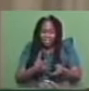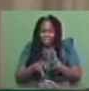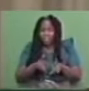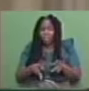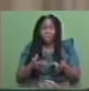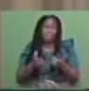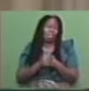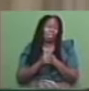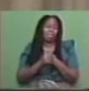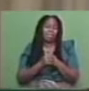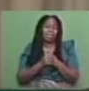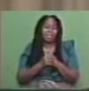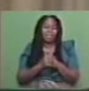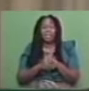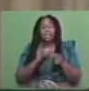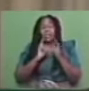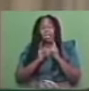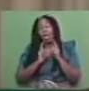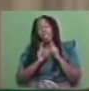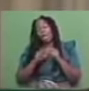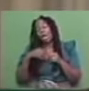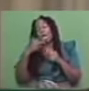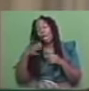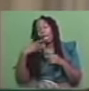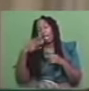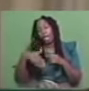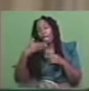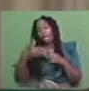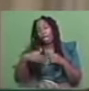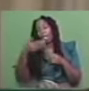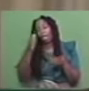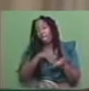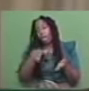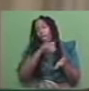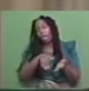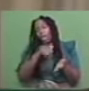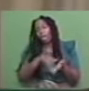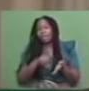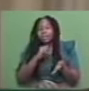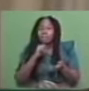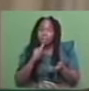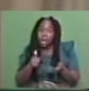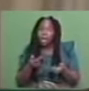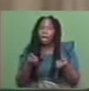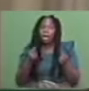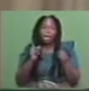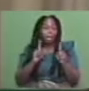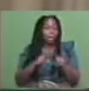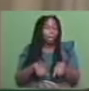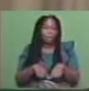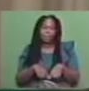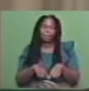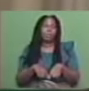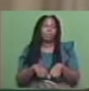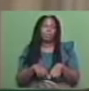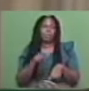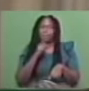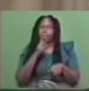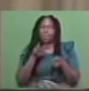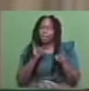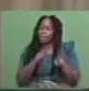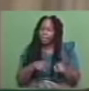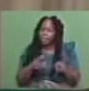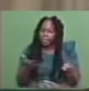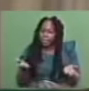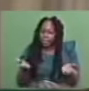So you have been talking about these things, but it's not happening. It's not happening. My colleague from MP from Mayaro will deal